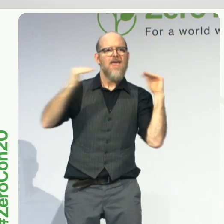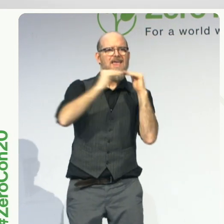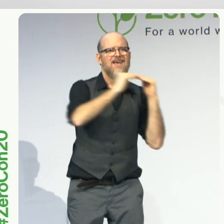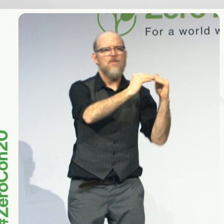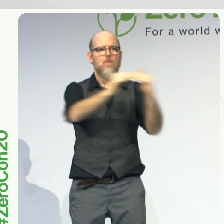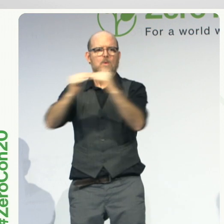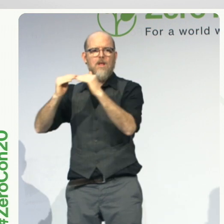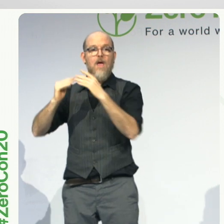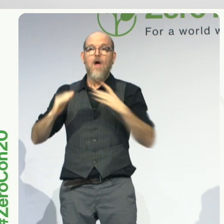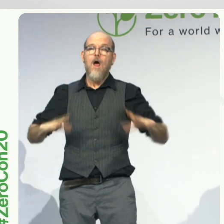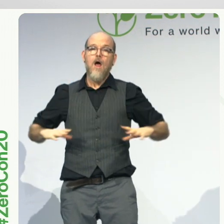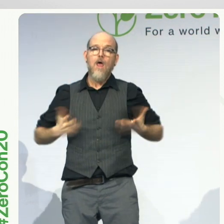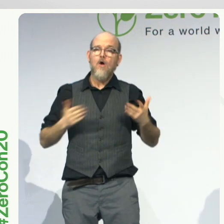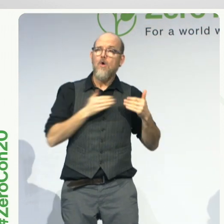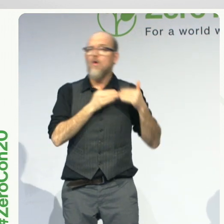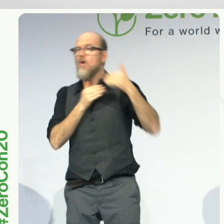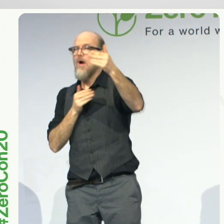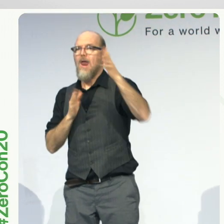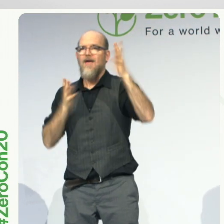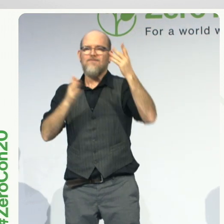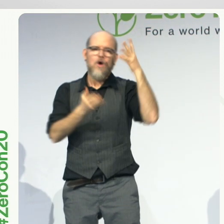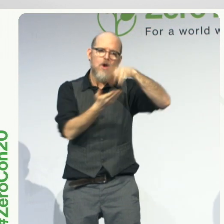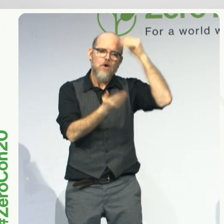opportunities for all.